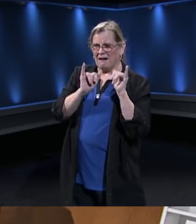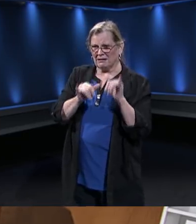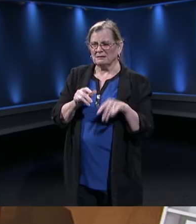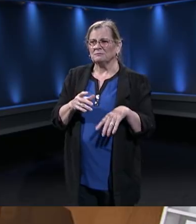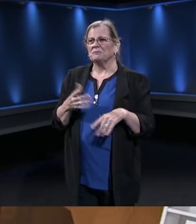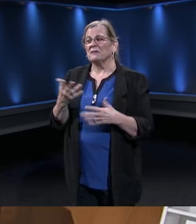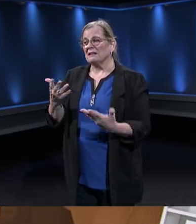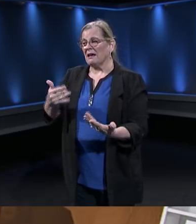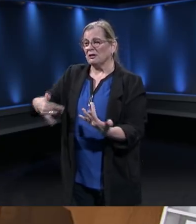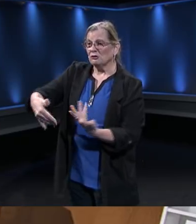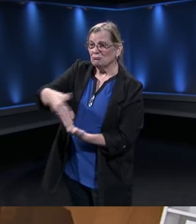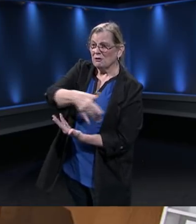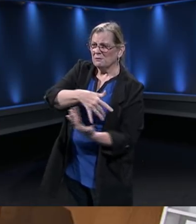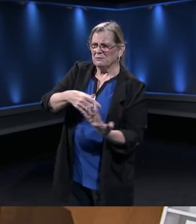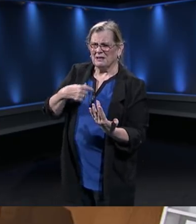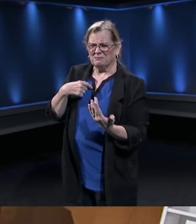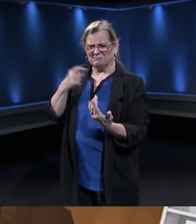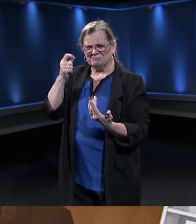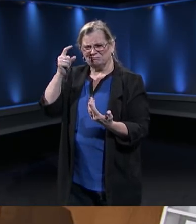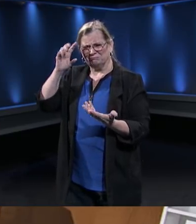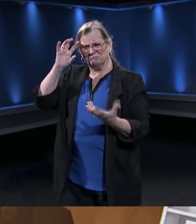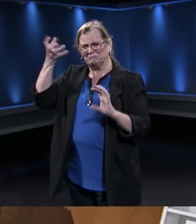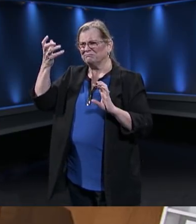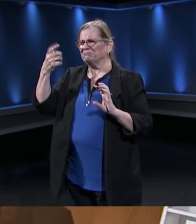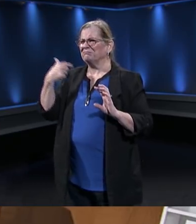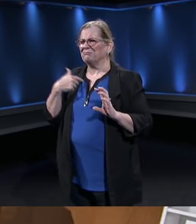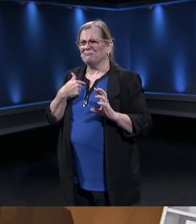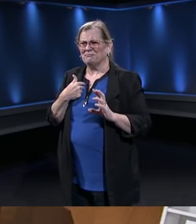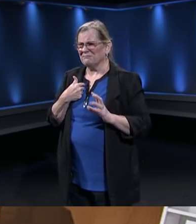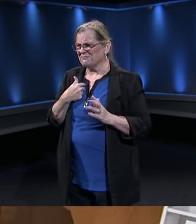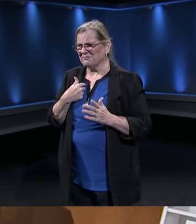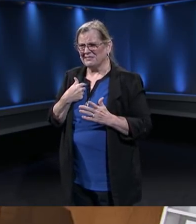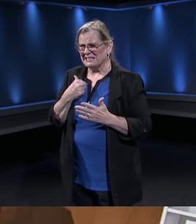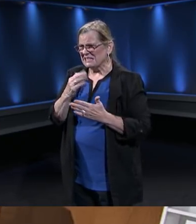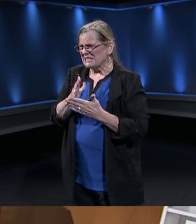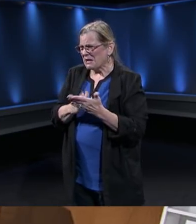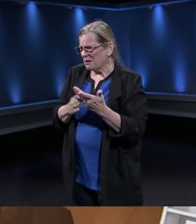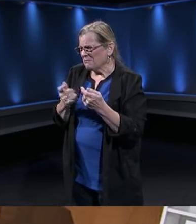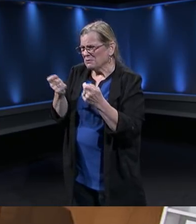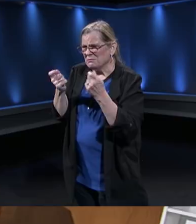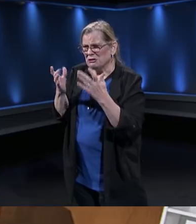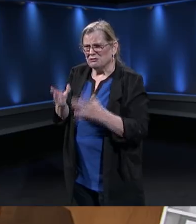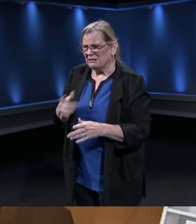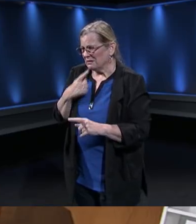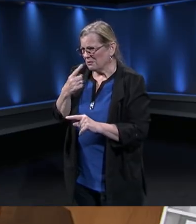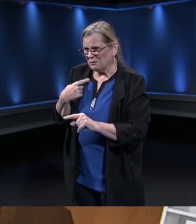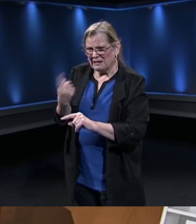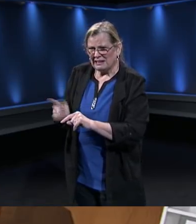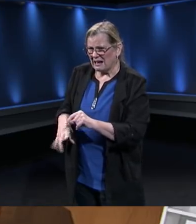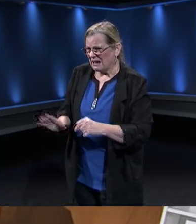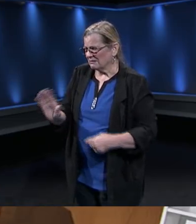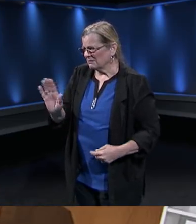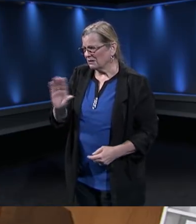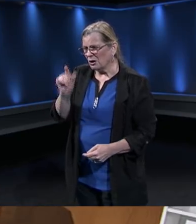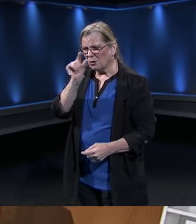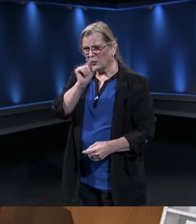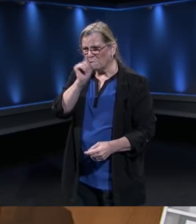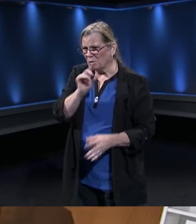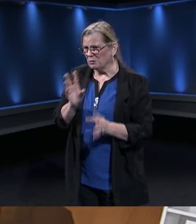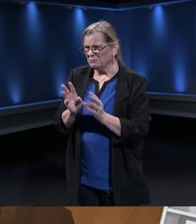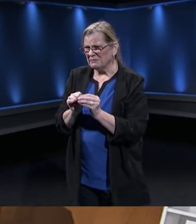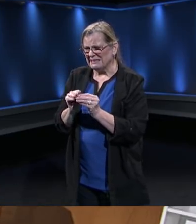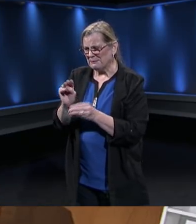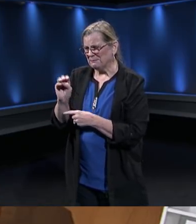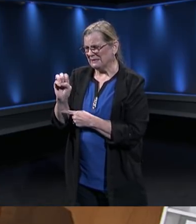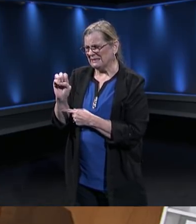I'm confused about why our administration's telling us we can't use Google Meet, and if you have any guidance on that. Well,